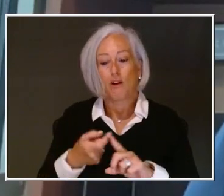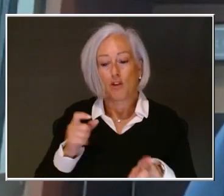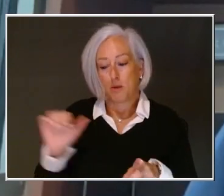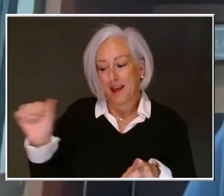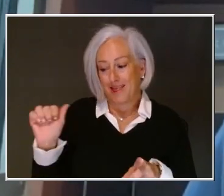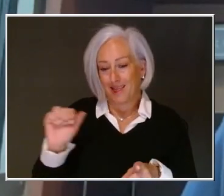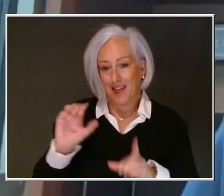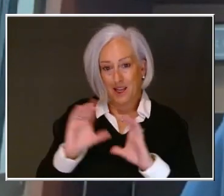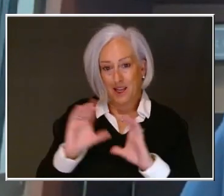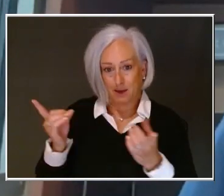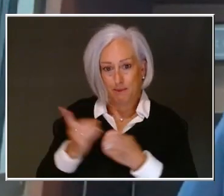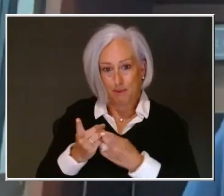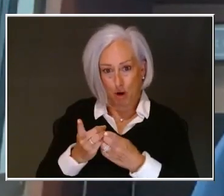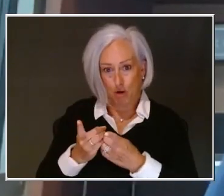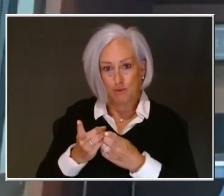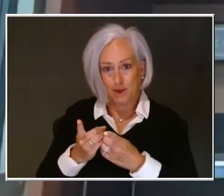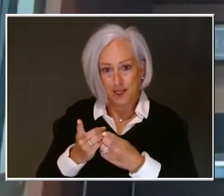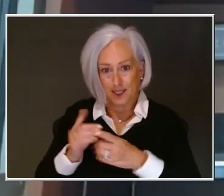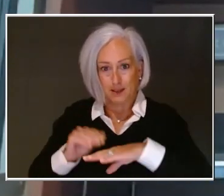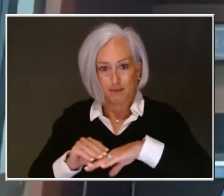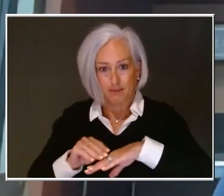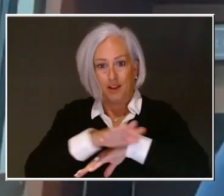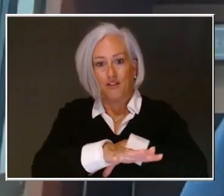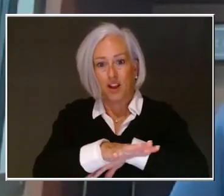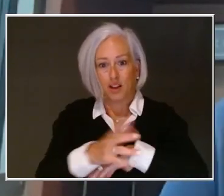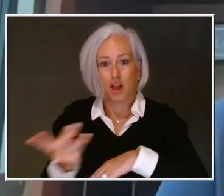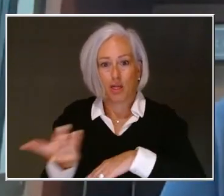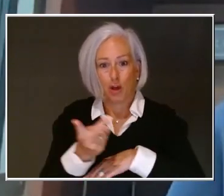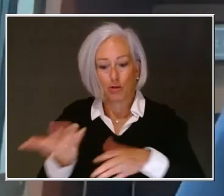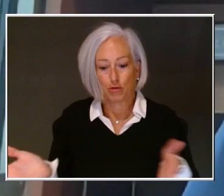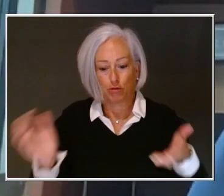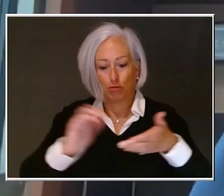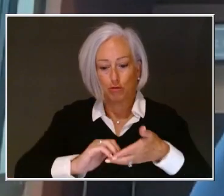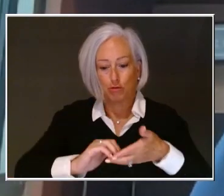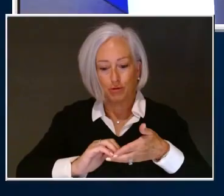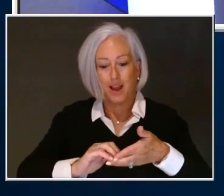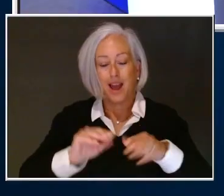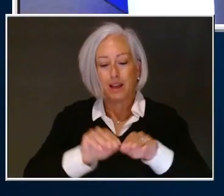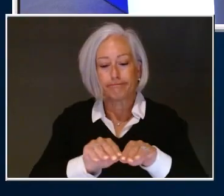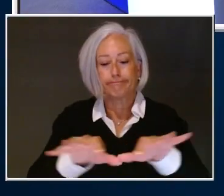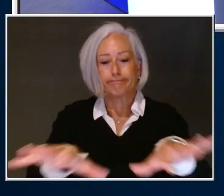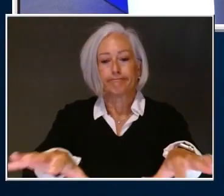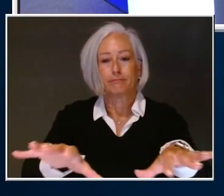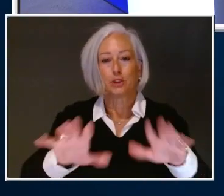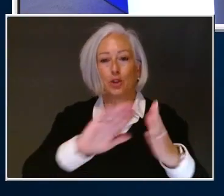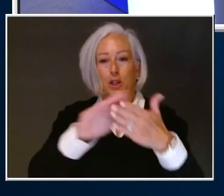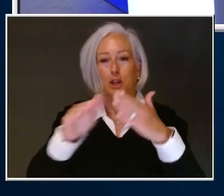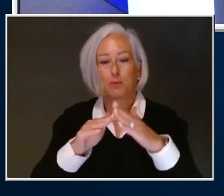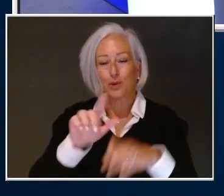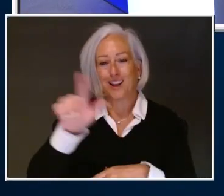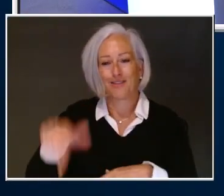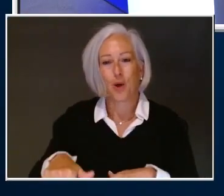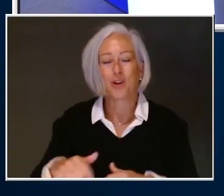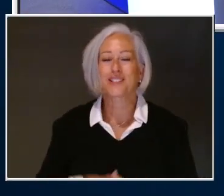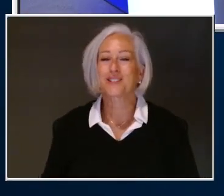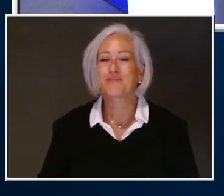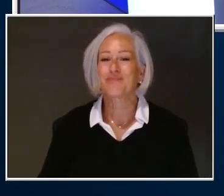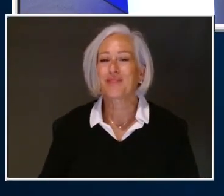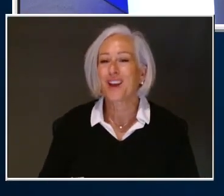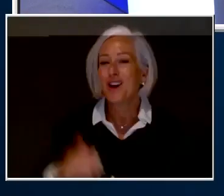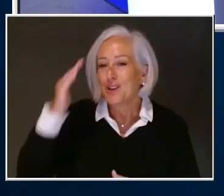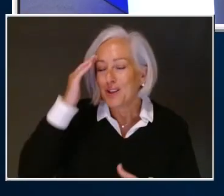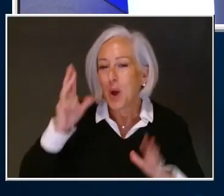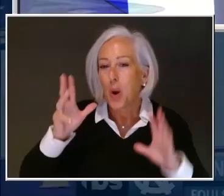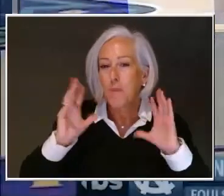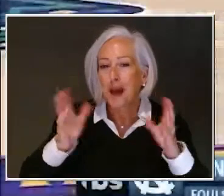and now being able to provide those resources throughout the community of Lawrence. Well, KU basketball, as we know, has been good for decades. The